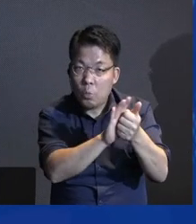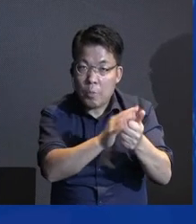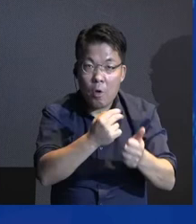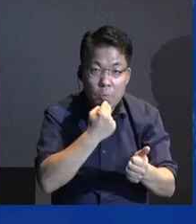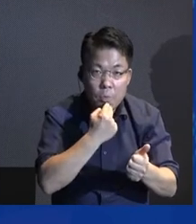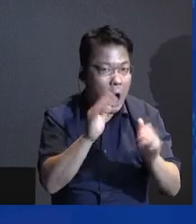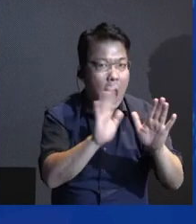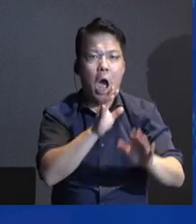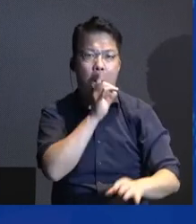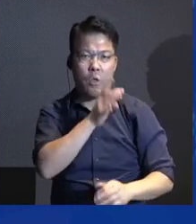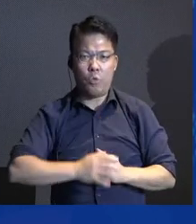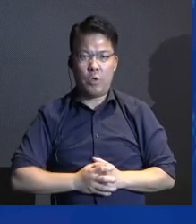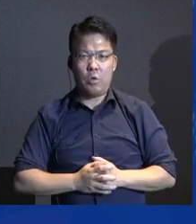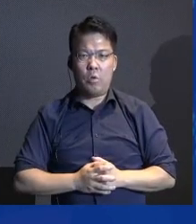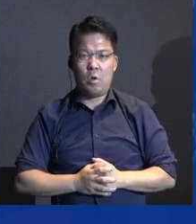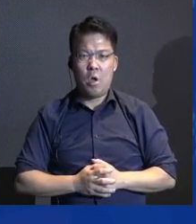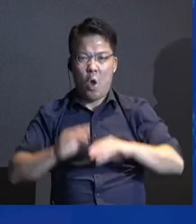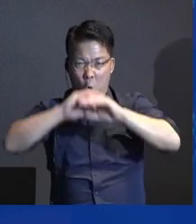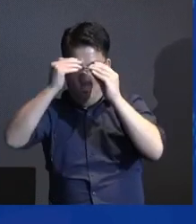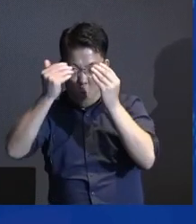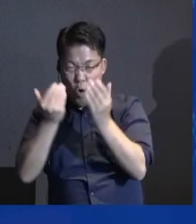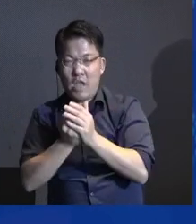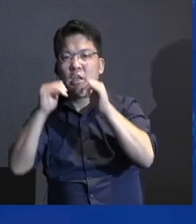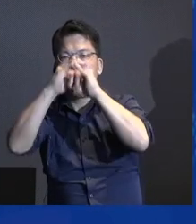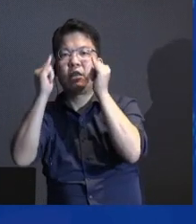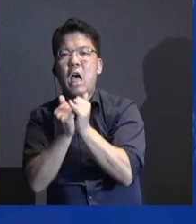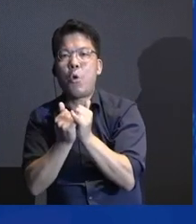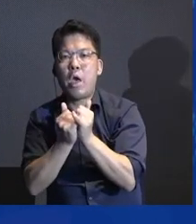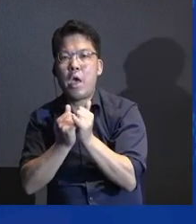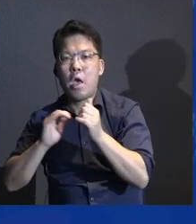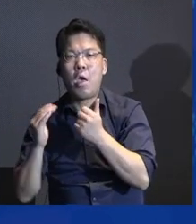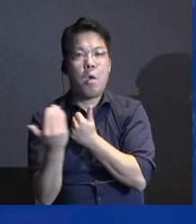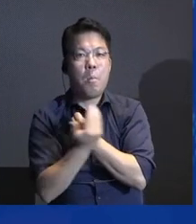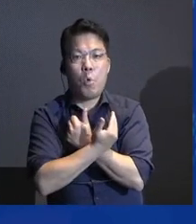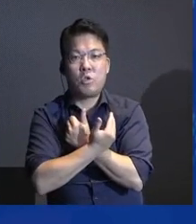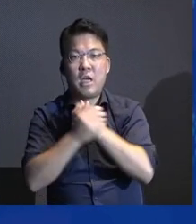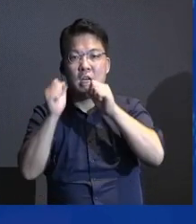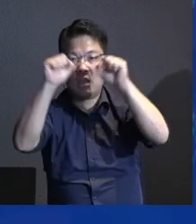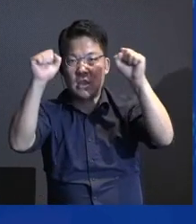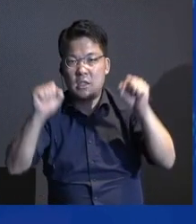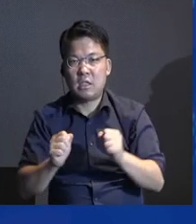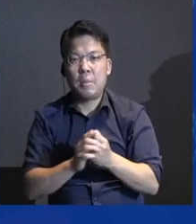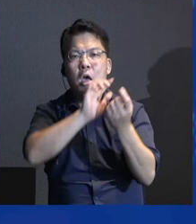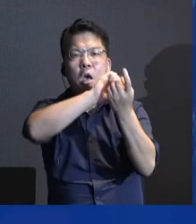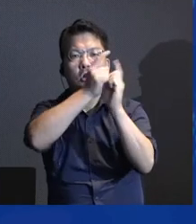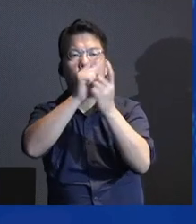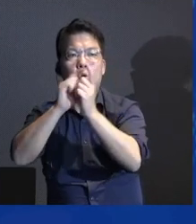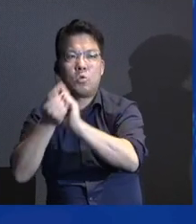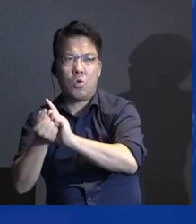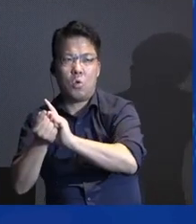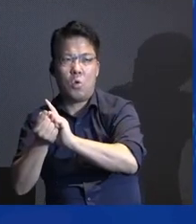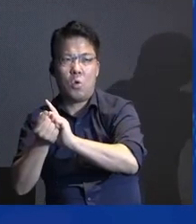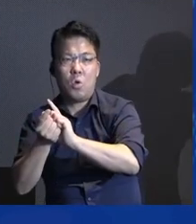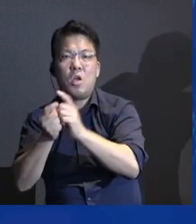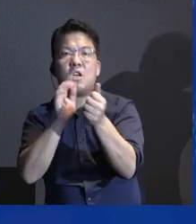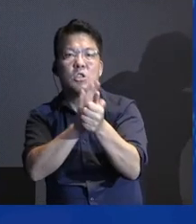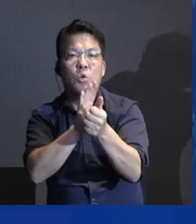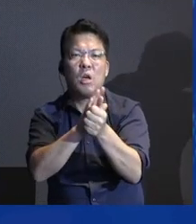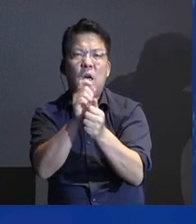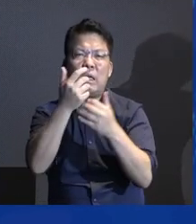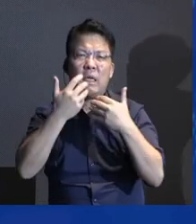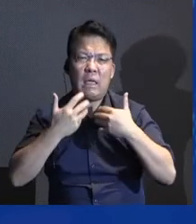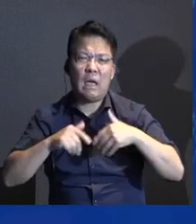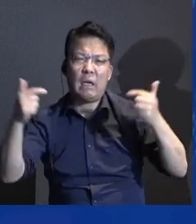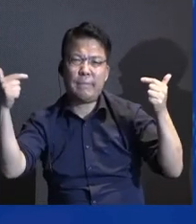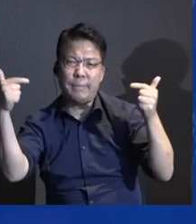of mutual support. If the stress of the community weakens, the utilization rate of the national